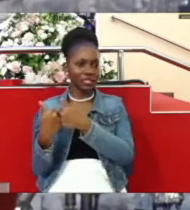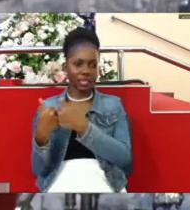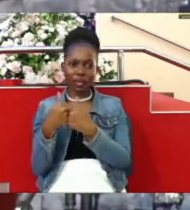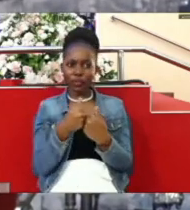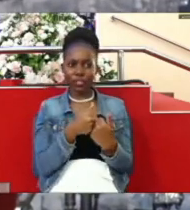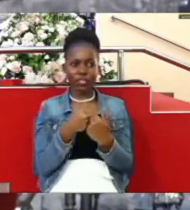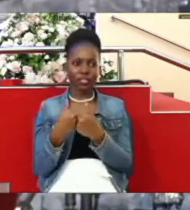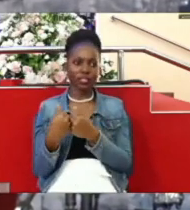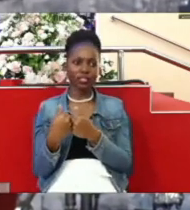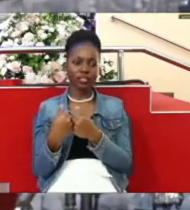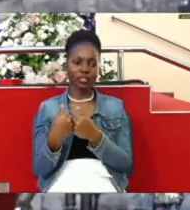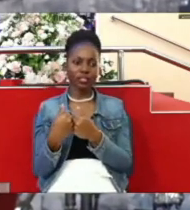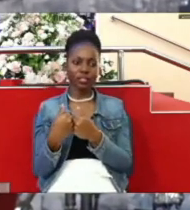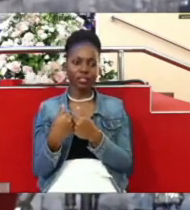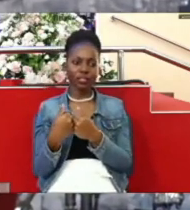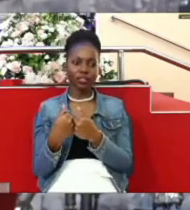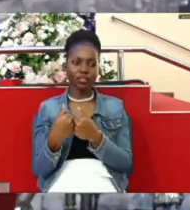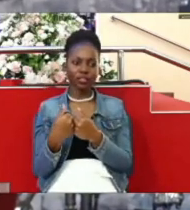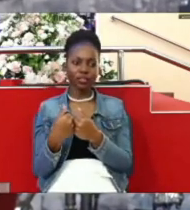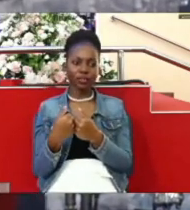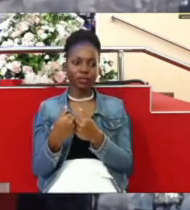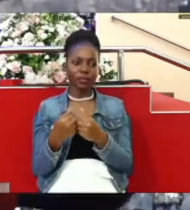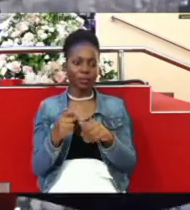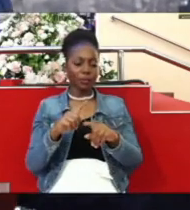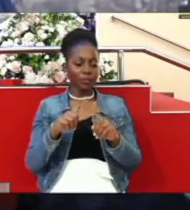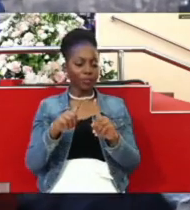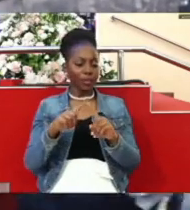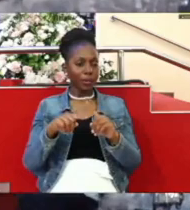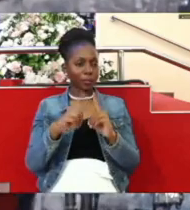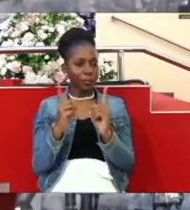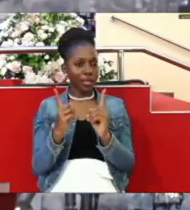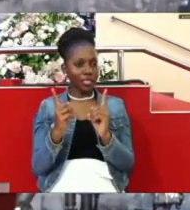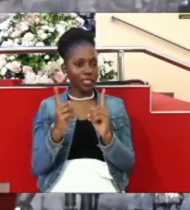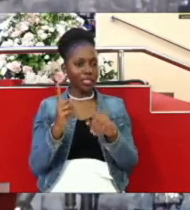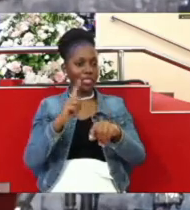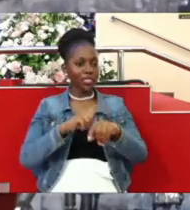struggle. But as you wake up and you start doing your things,